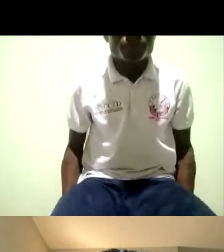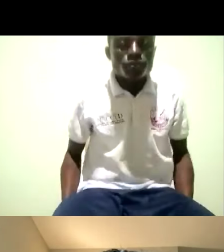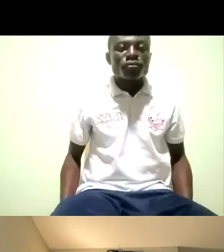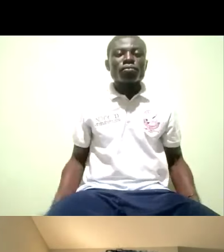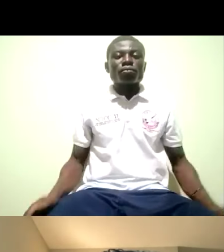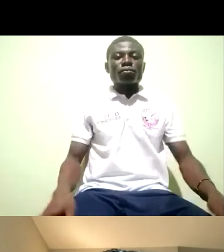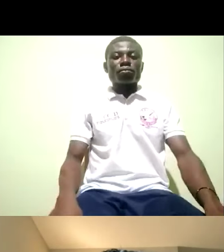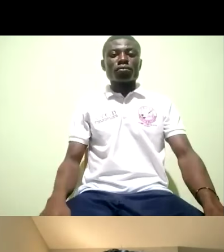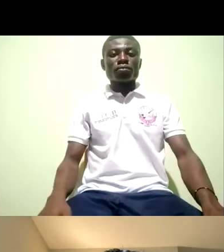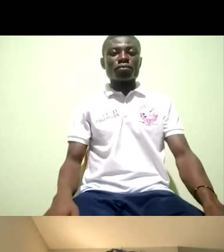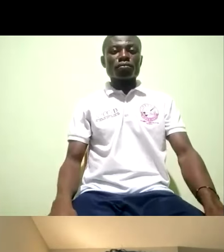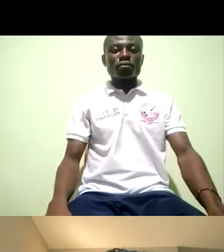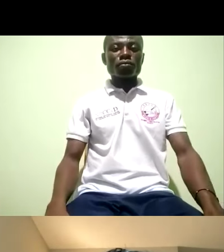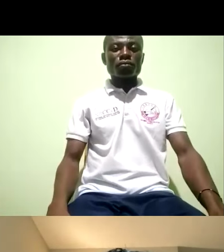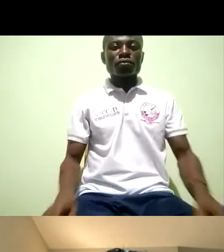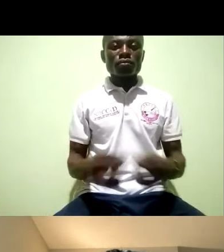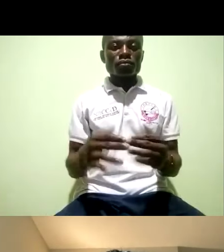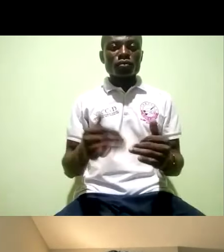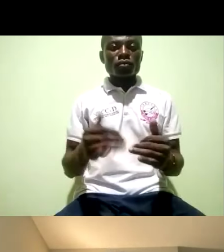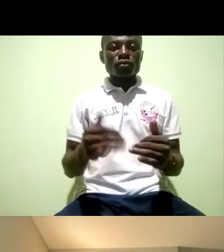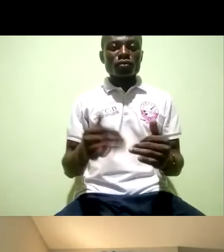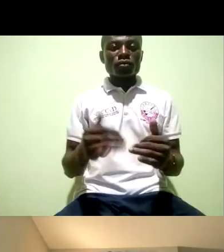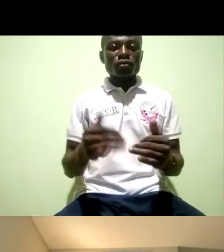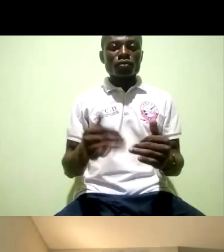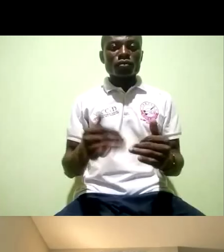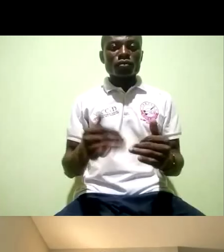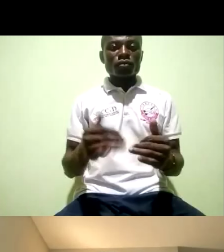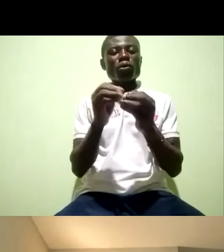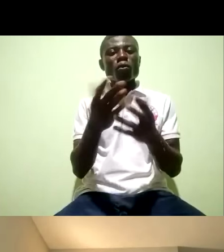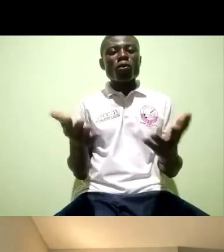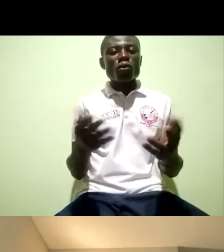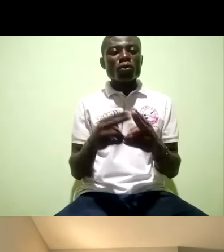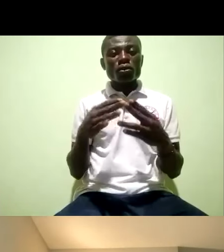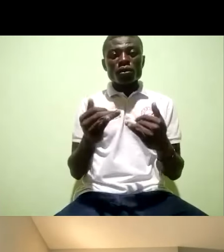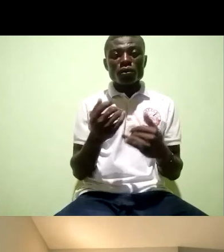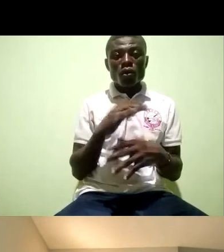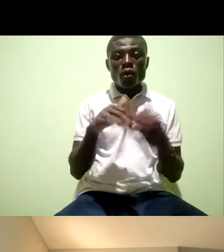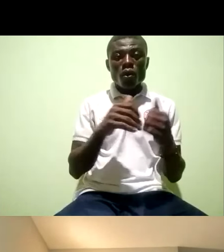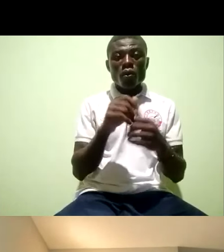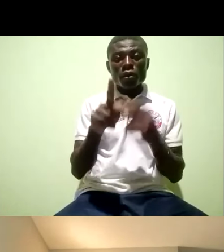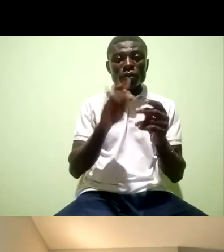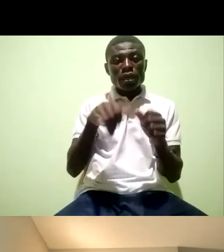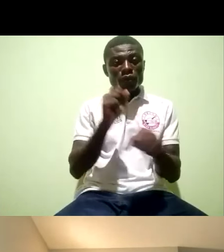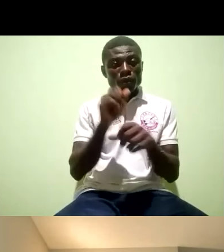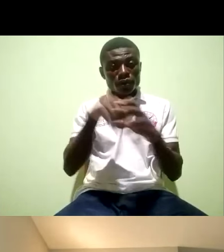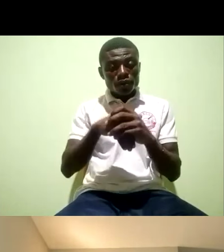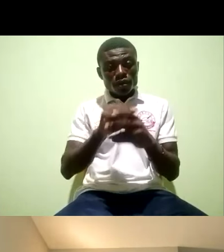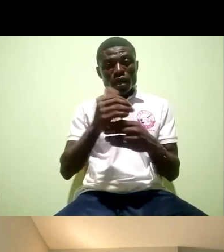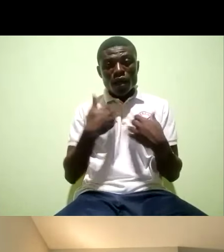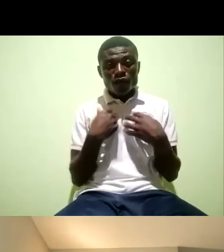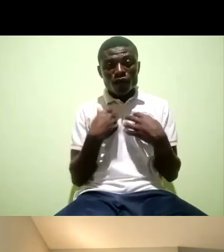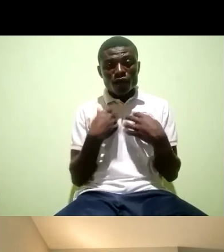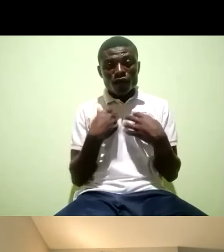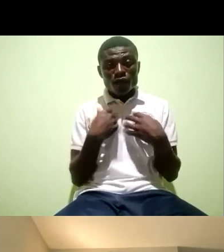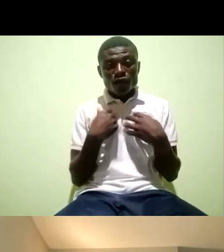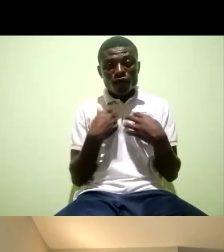Why my slides are overlapping a little bit. So girls may be flying under the radar and may require closer